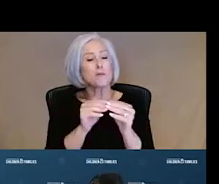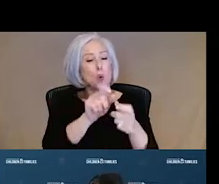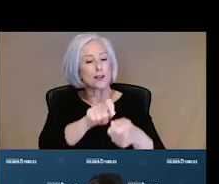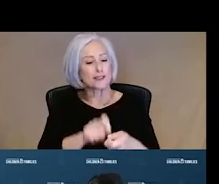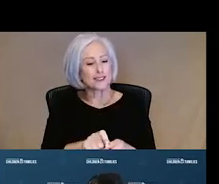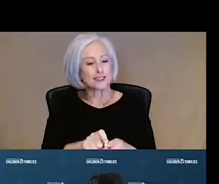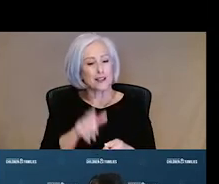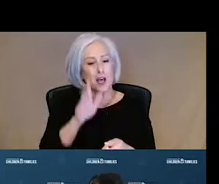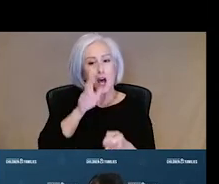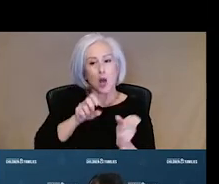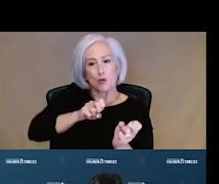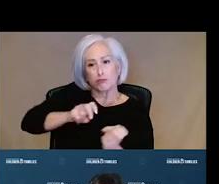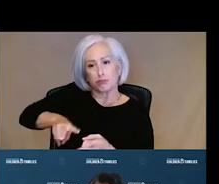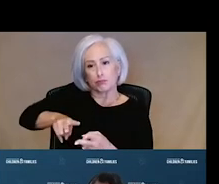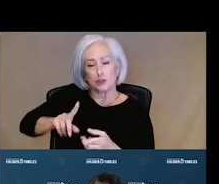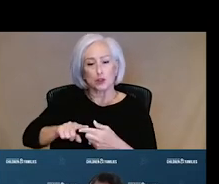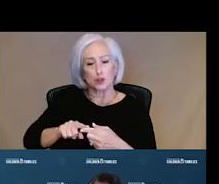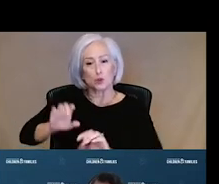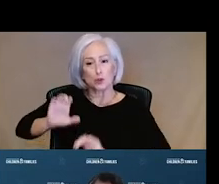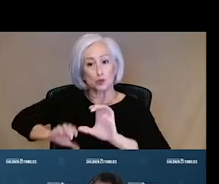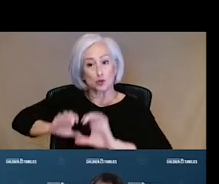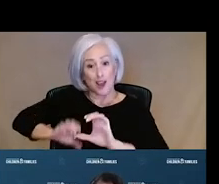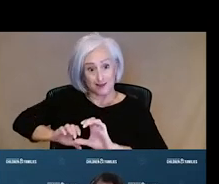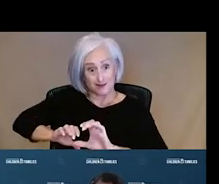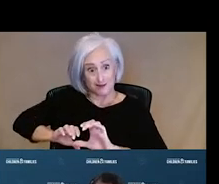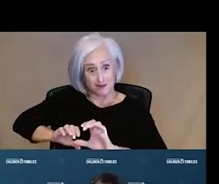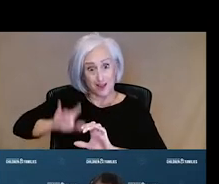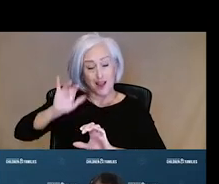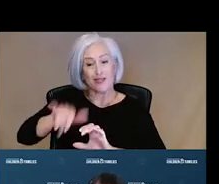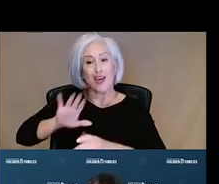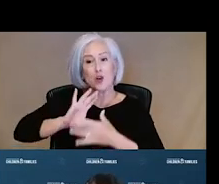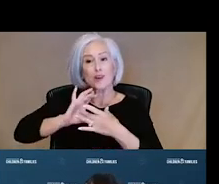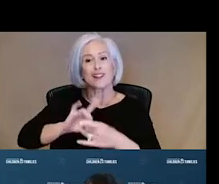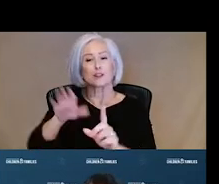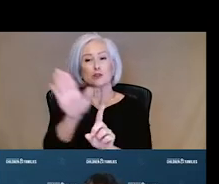chat, specifically around lobbying restrictions.